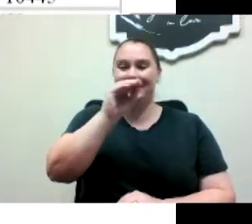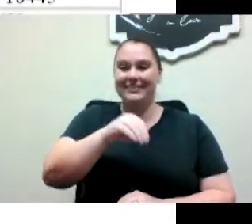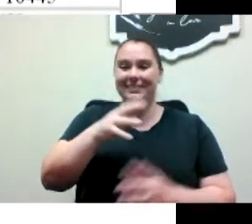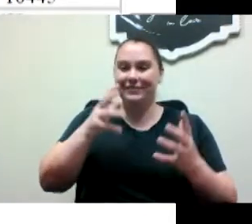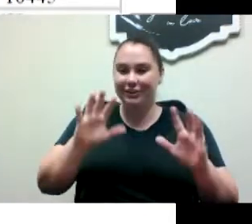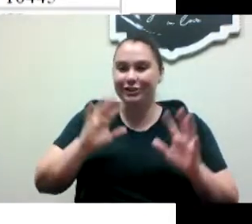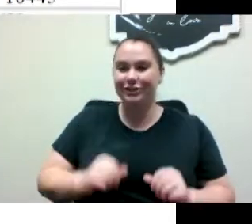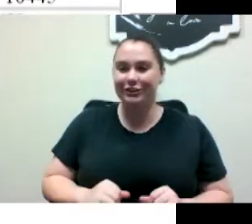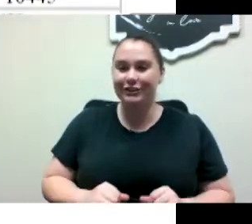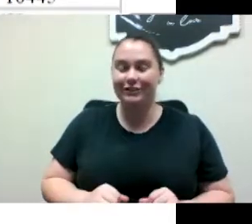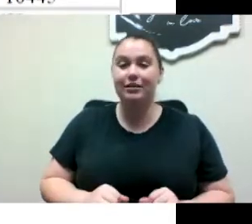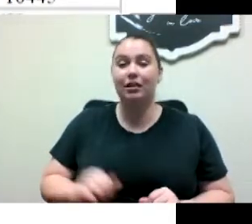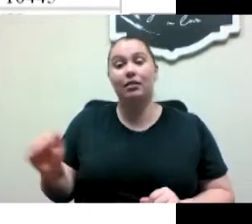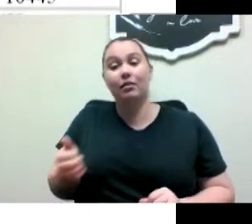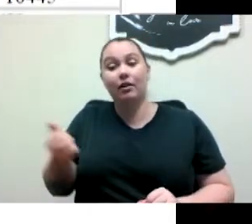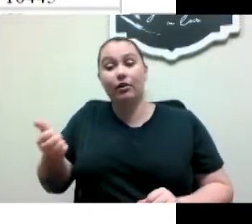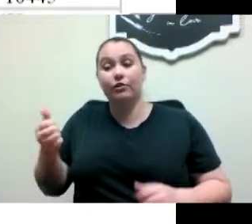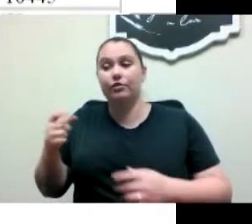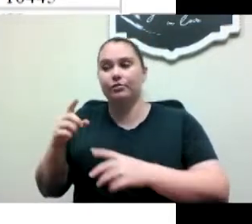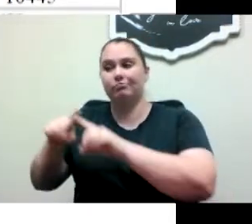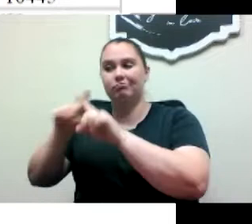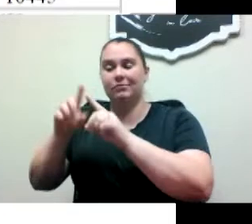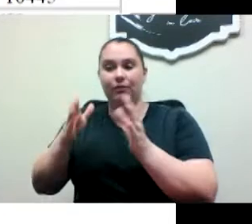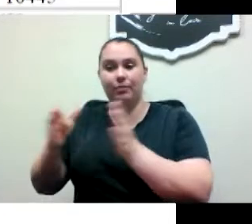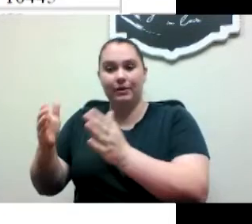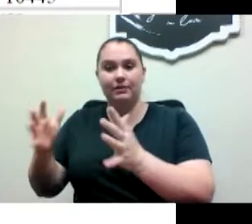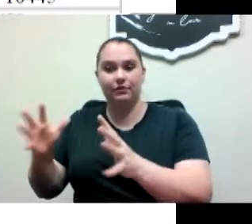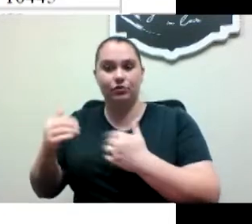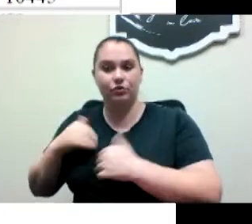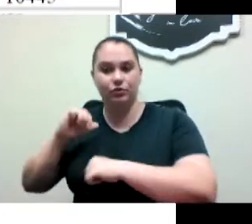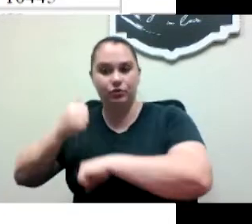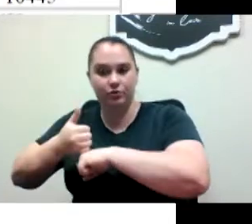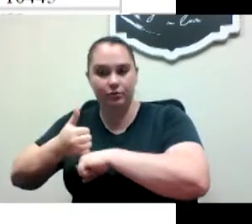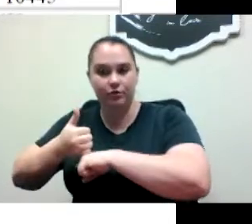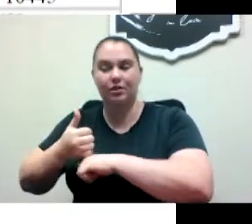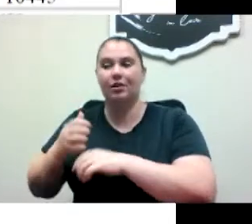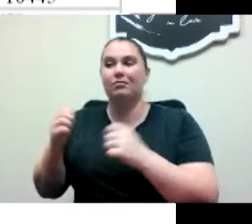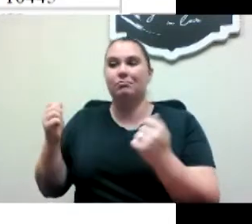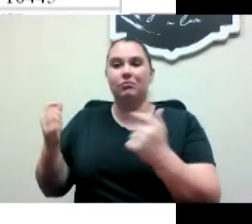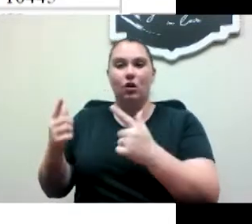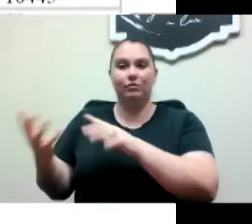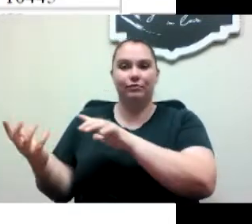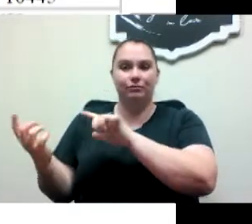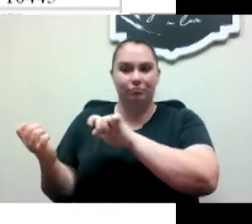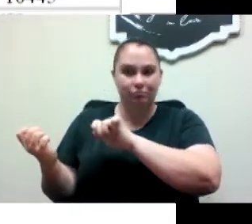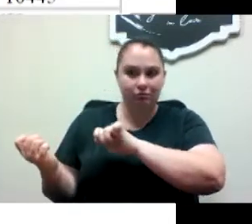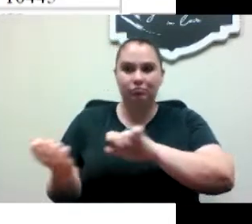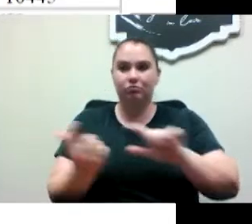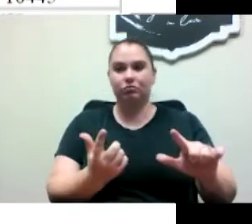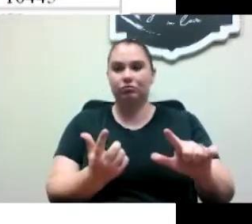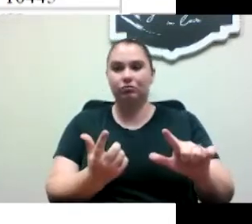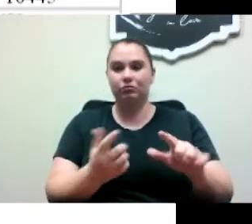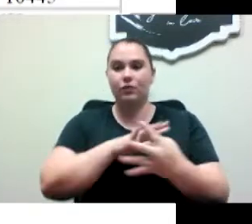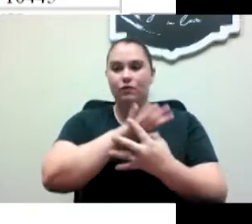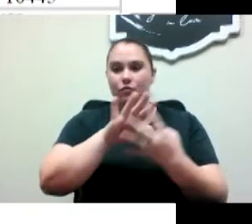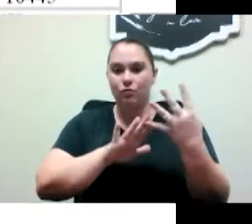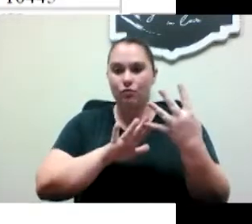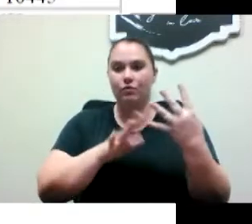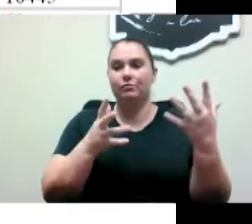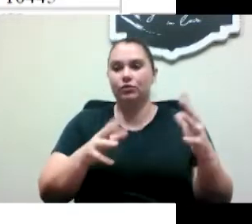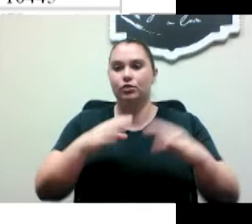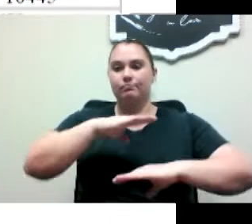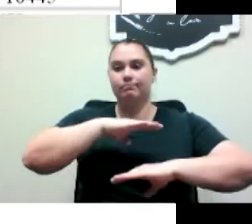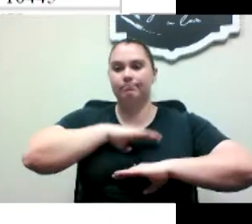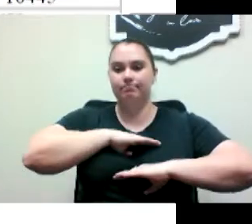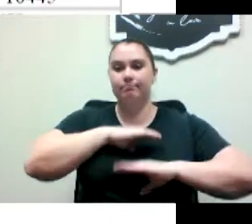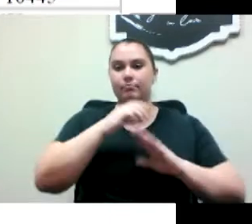of any of the plans or variations. But as I said, all of them are within constitutional and statutory tolerances. If we go